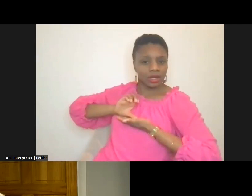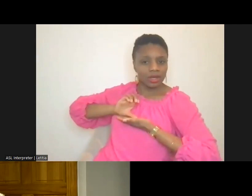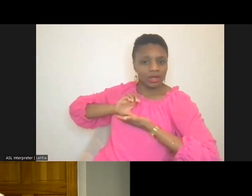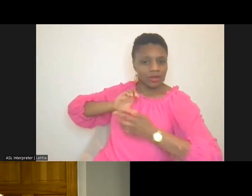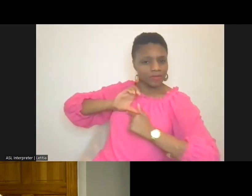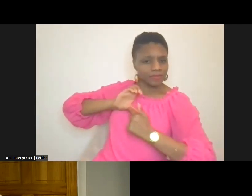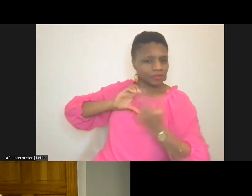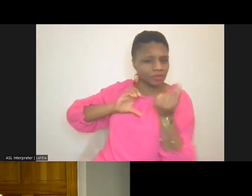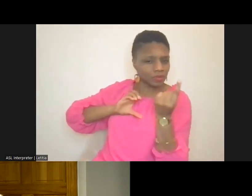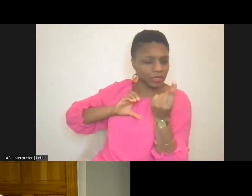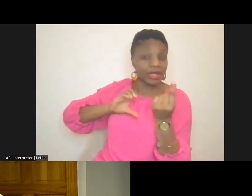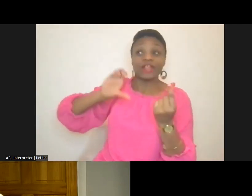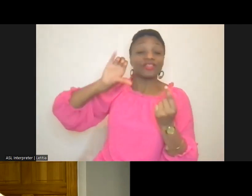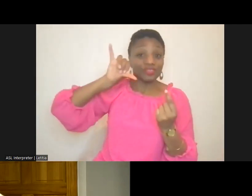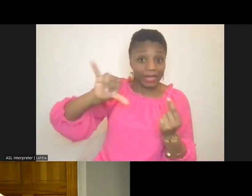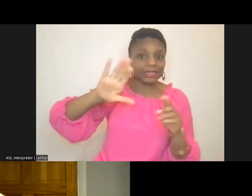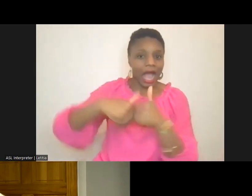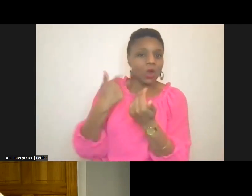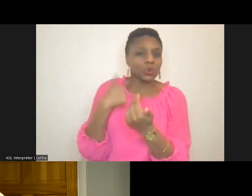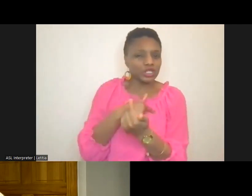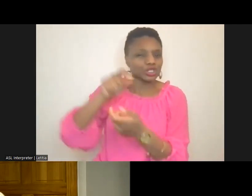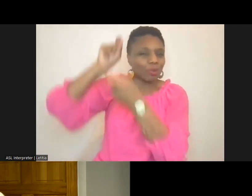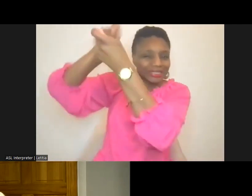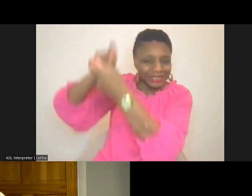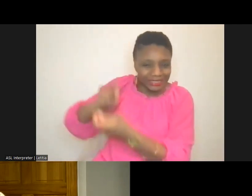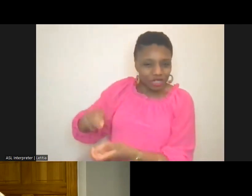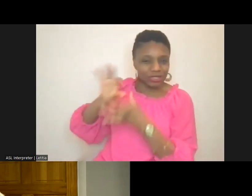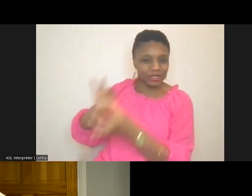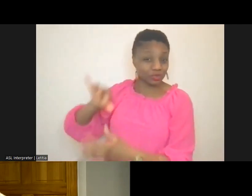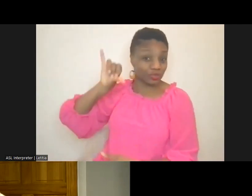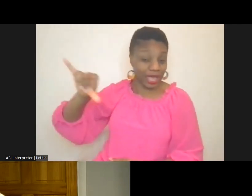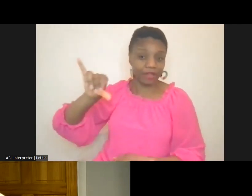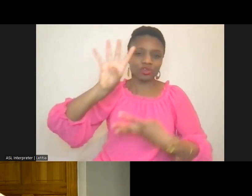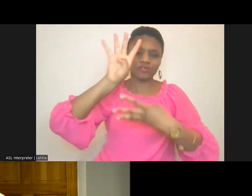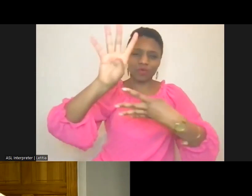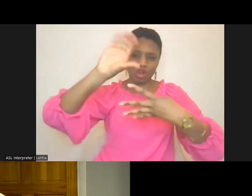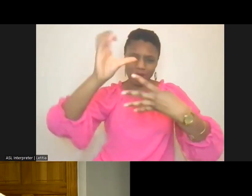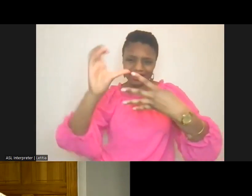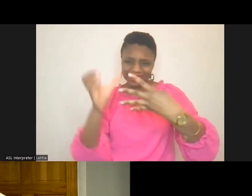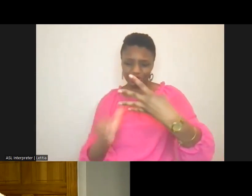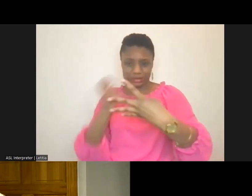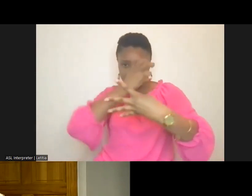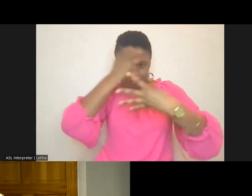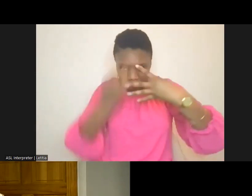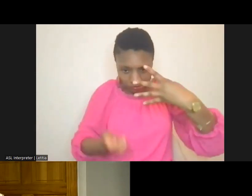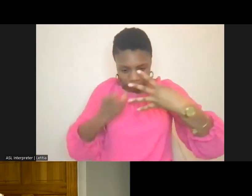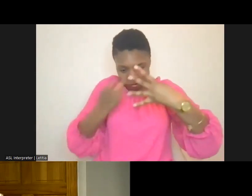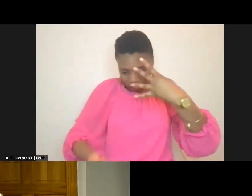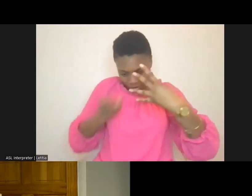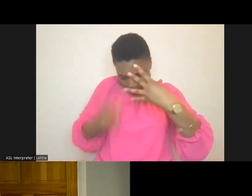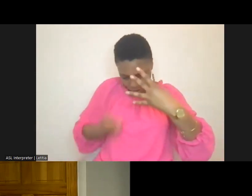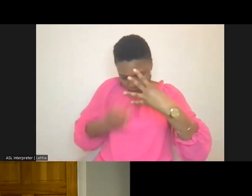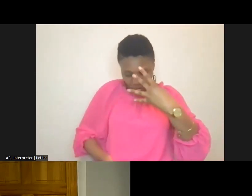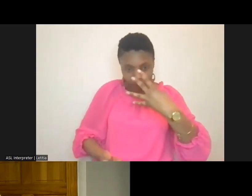believe that that's where we should be diving more deeply into the 4 criteria and saying that